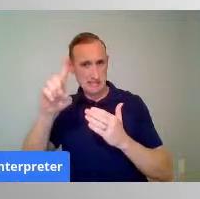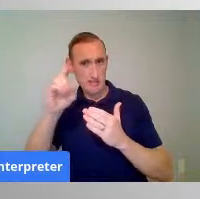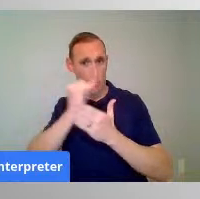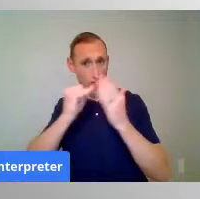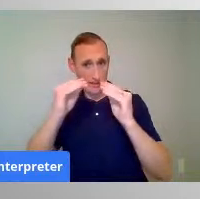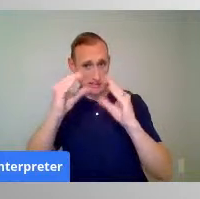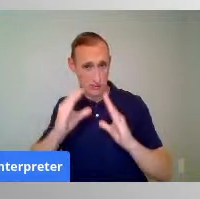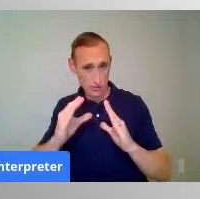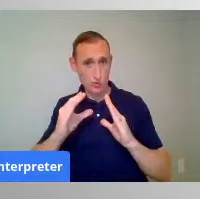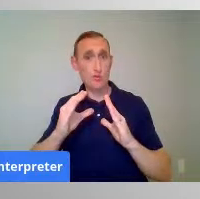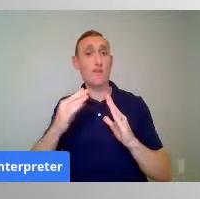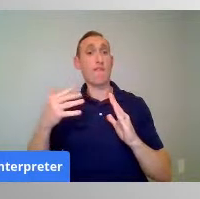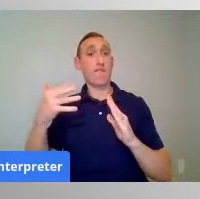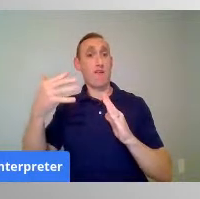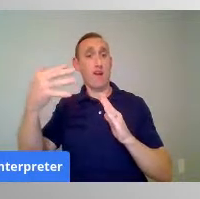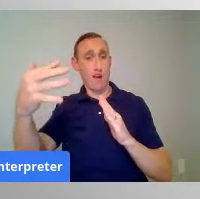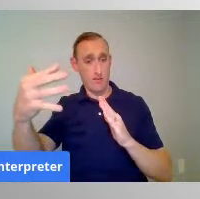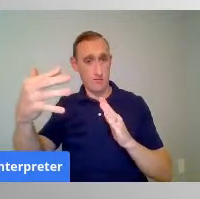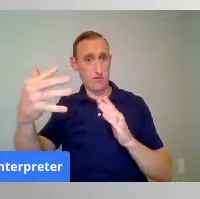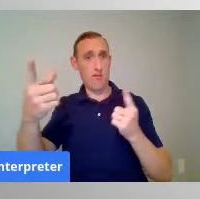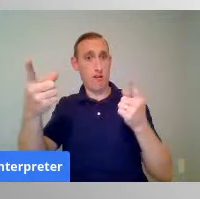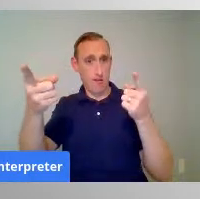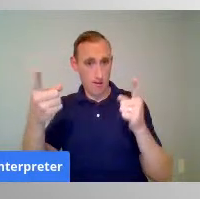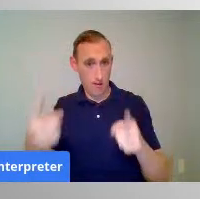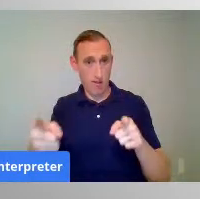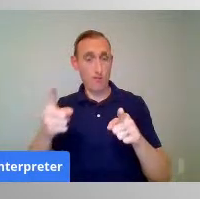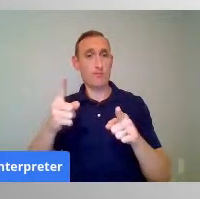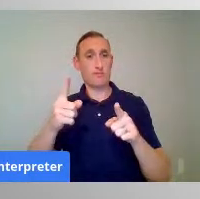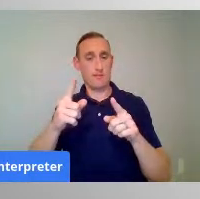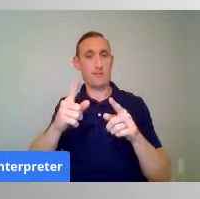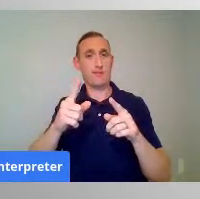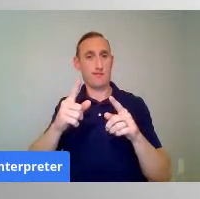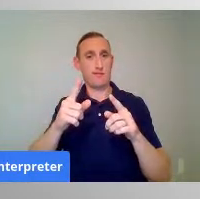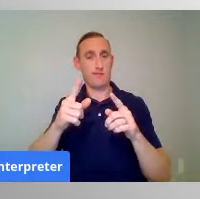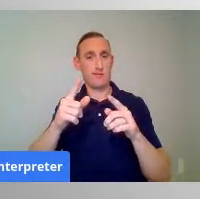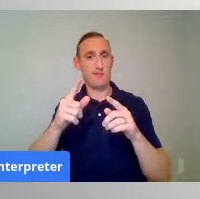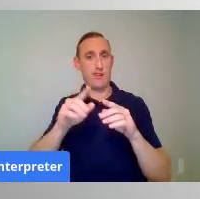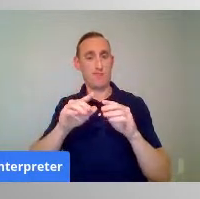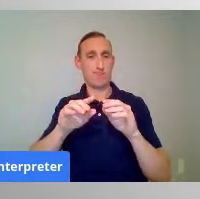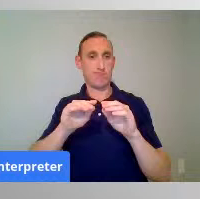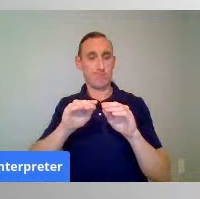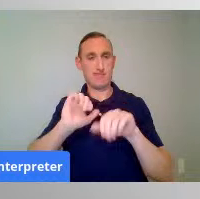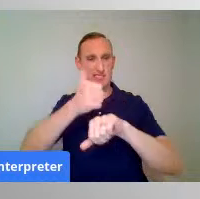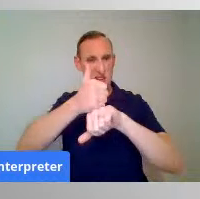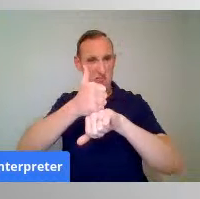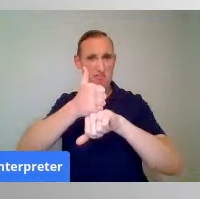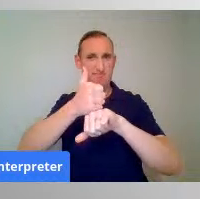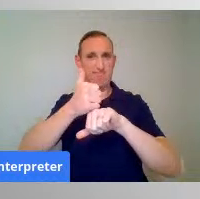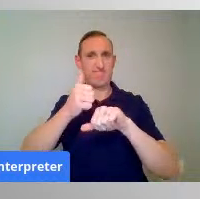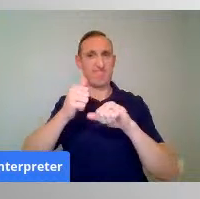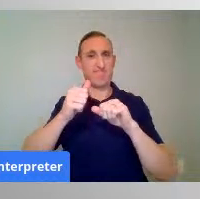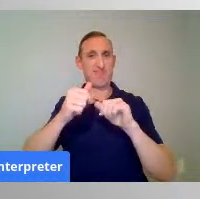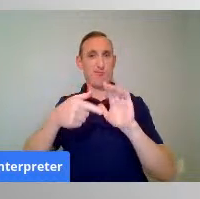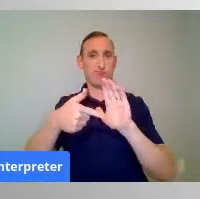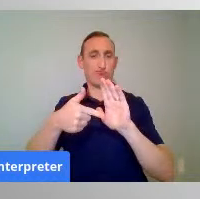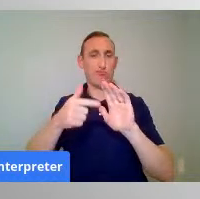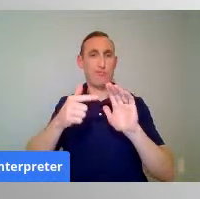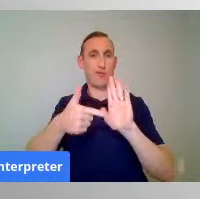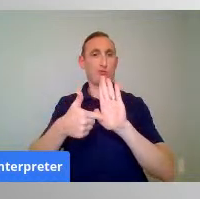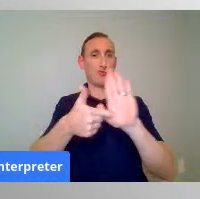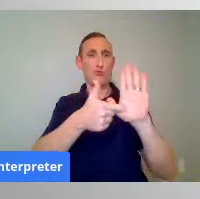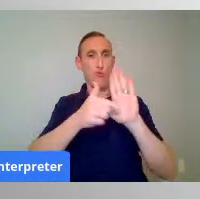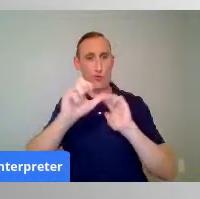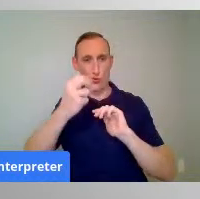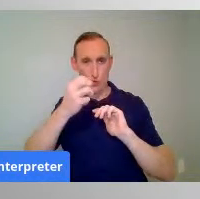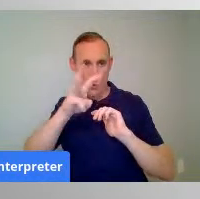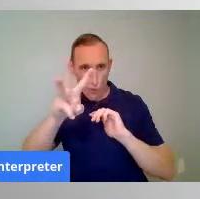annual show that's displayed in the galleries at the Linden House. Now, if you've not been to this show before, I really encourage